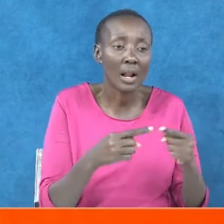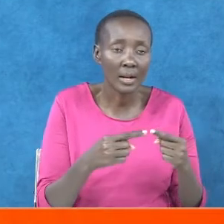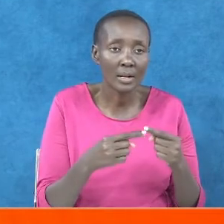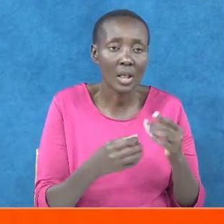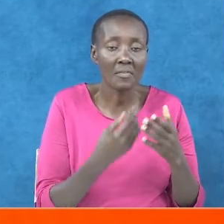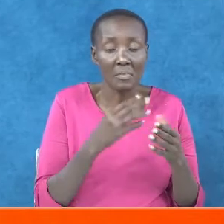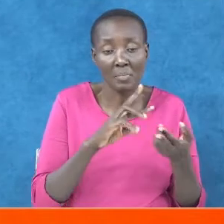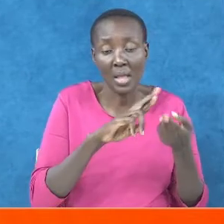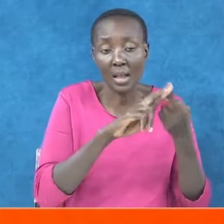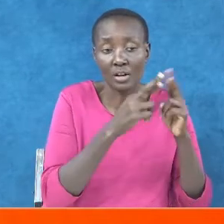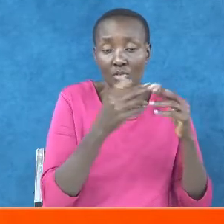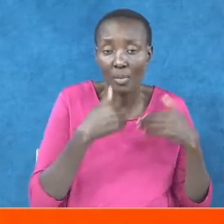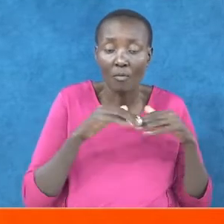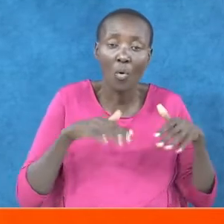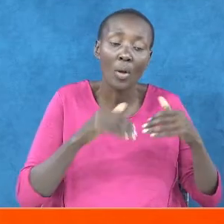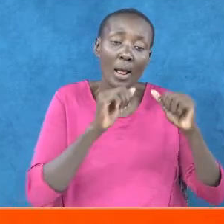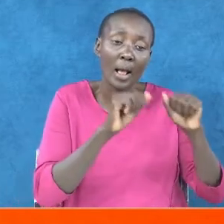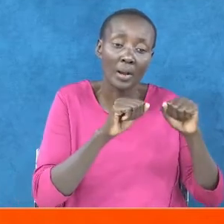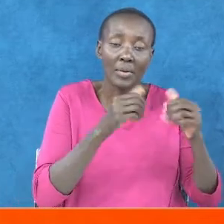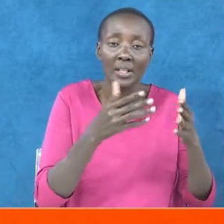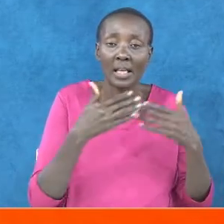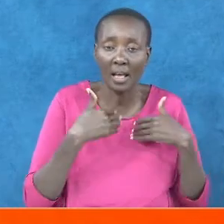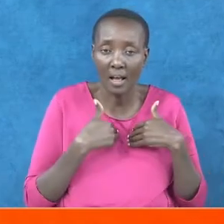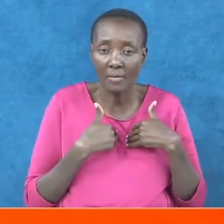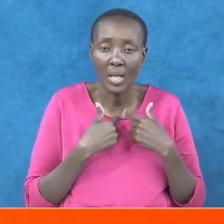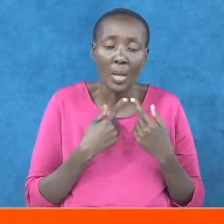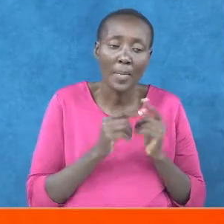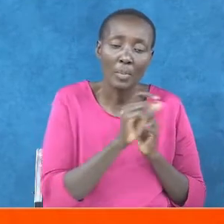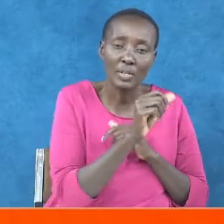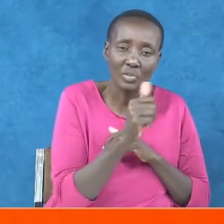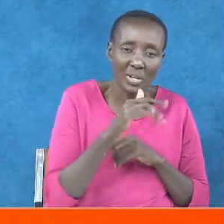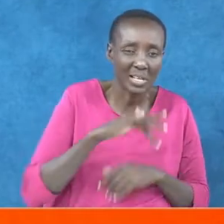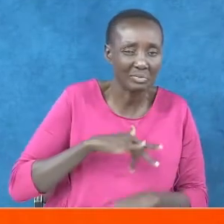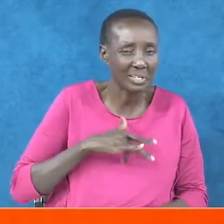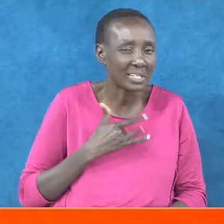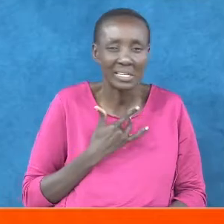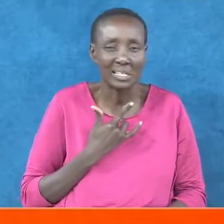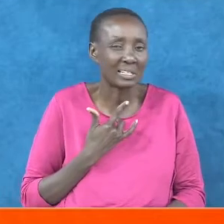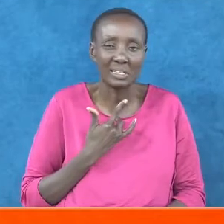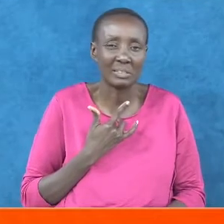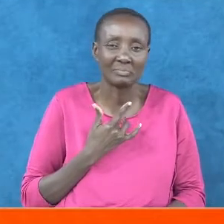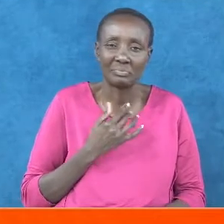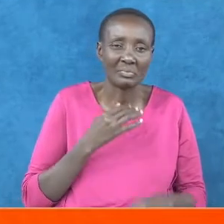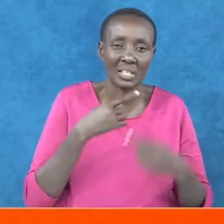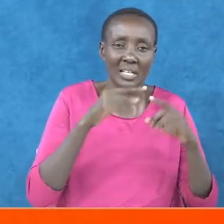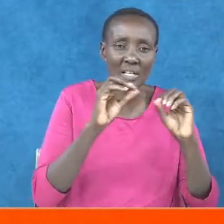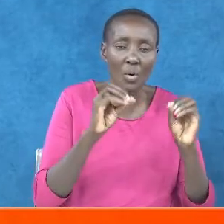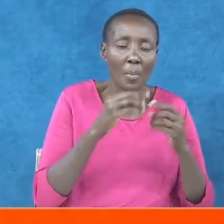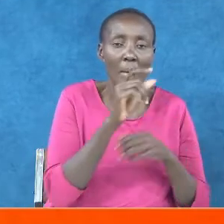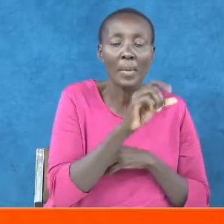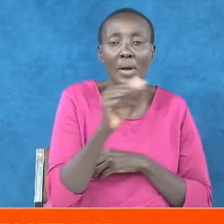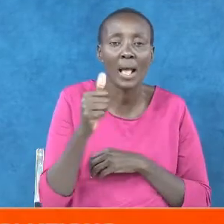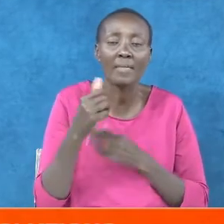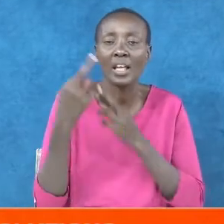a relationship or where there's an agreement in place, Right. and one of the parties feels aggrieved either because the other party hasn't kept or rather hasn't performed